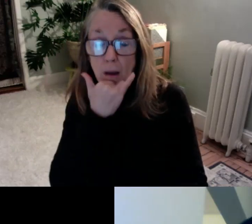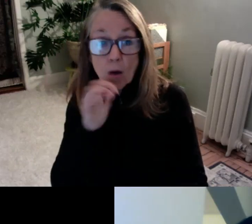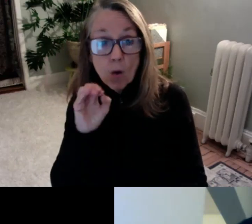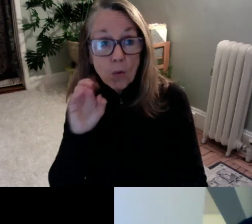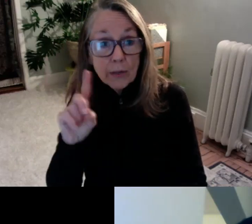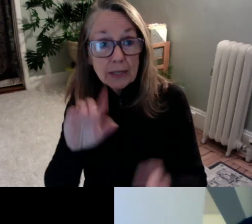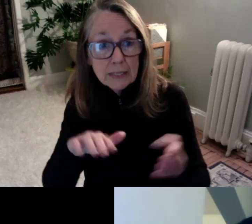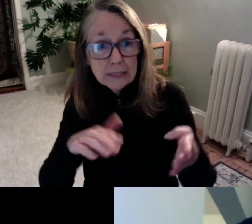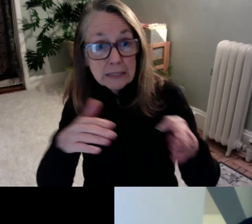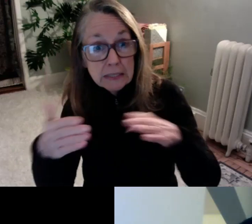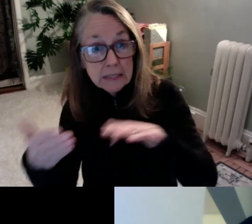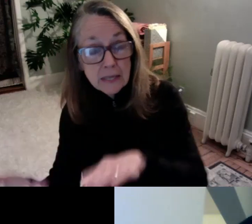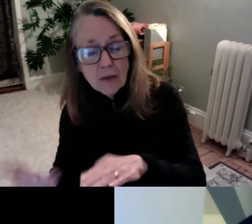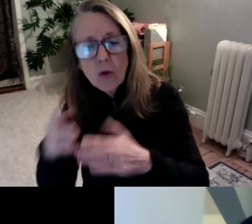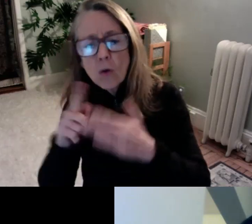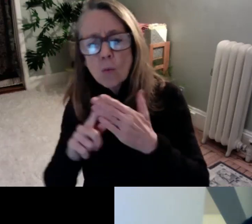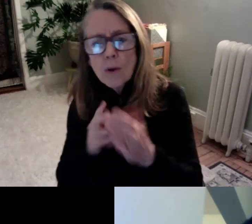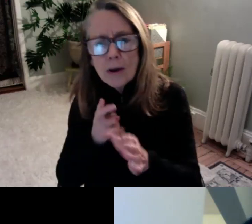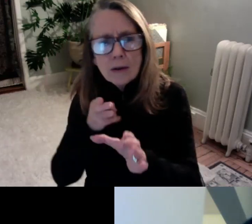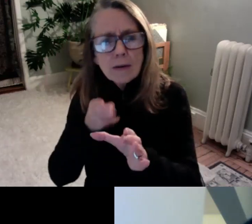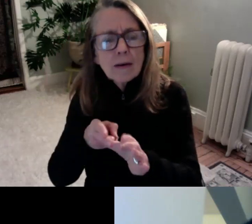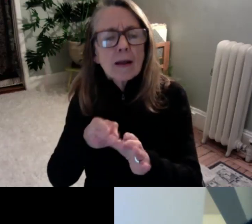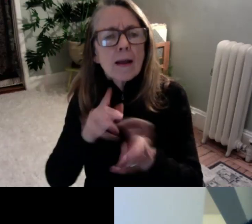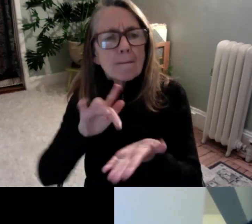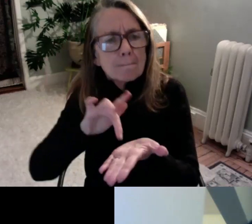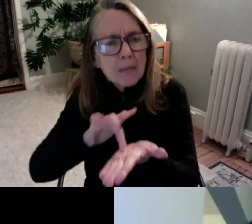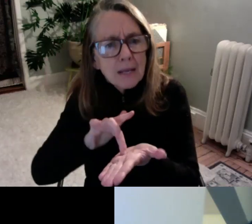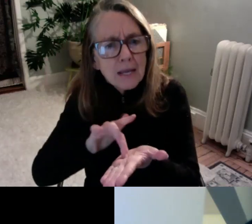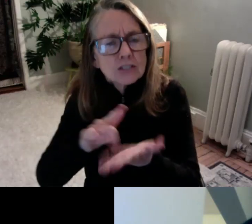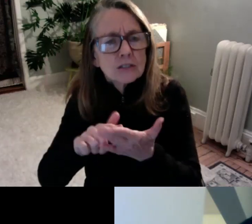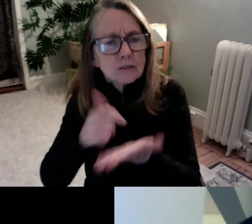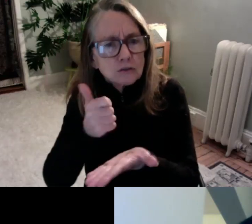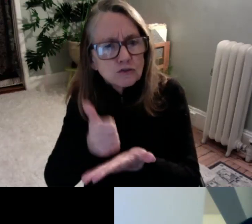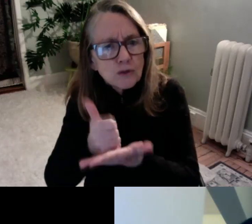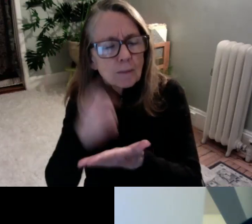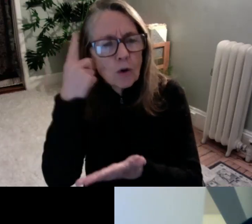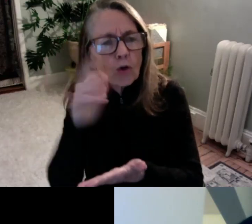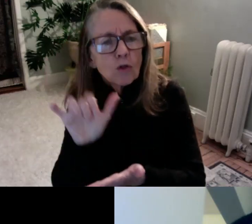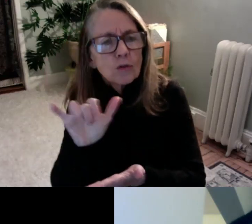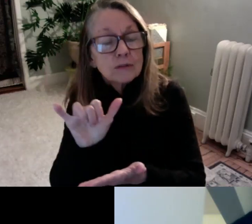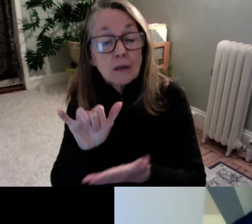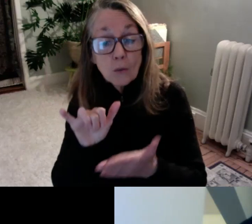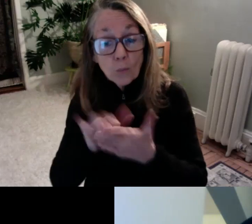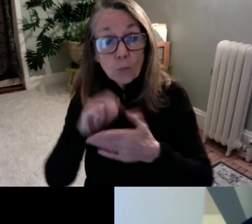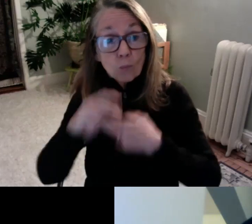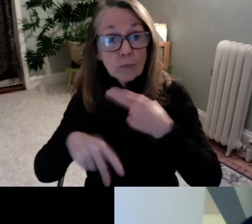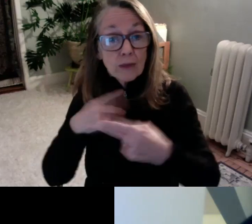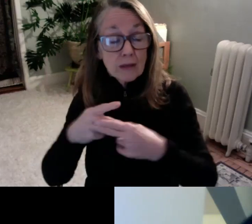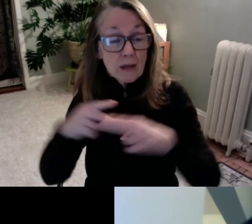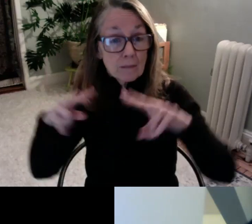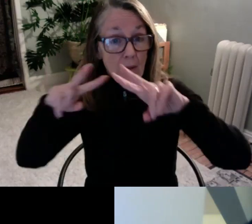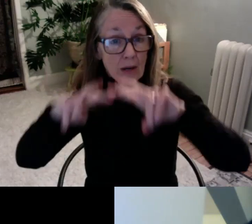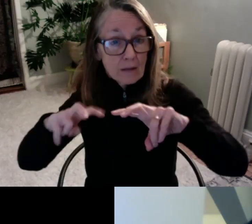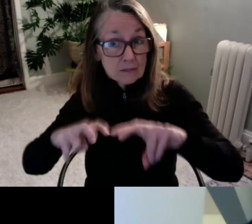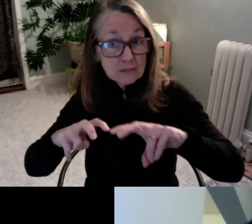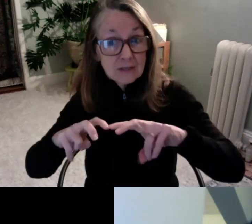and also what enrollment in medication assisted treatment looks like. So oftentimes for those type of analyses, the underlying